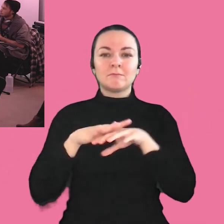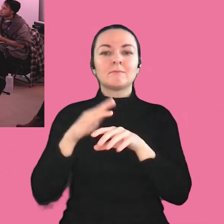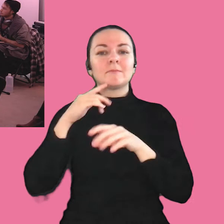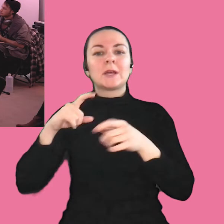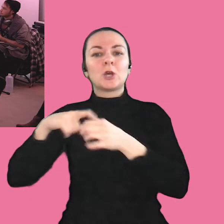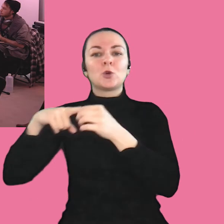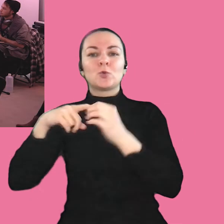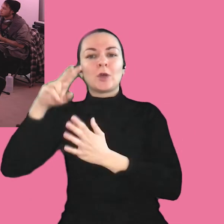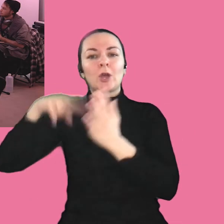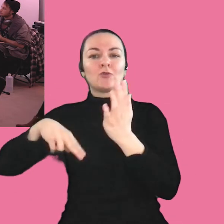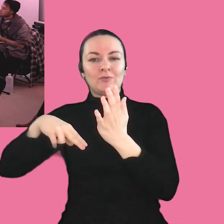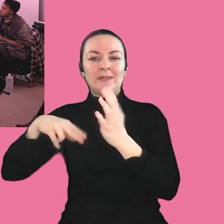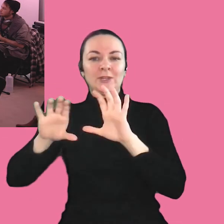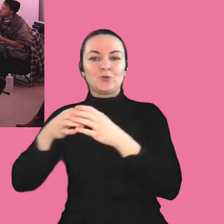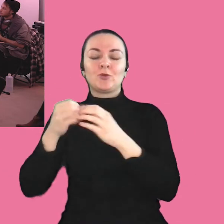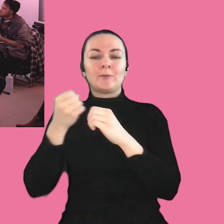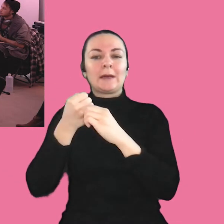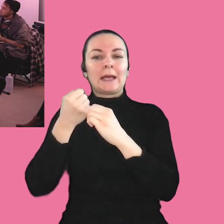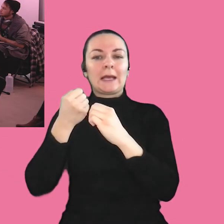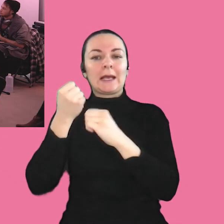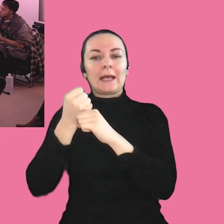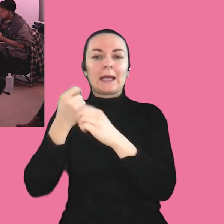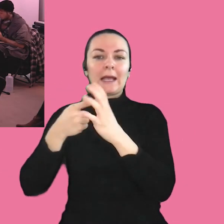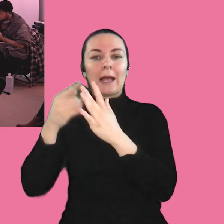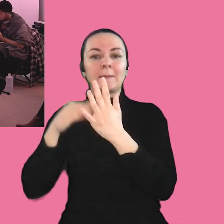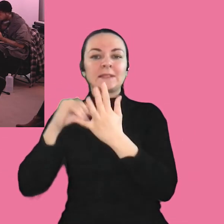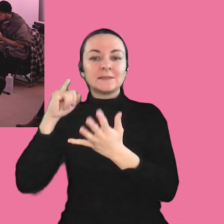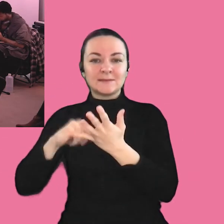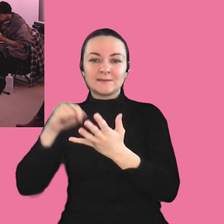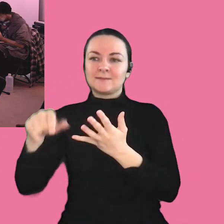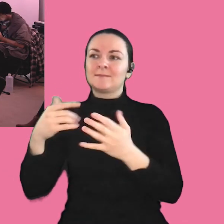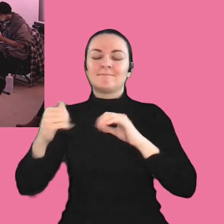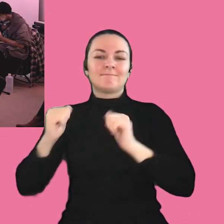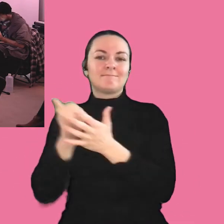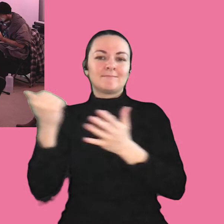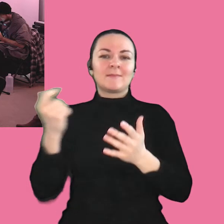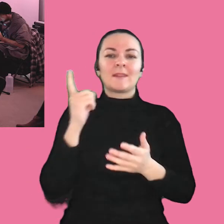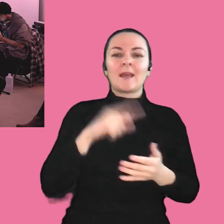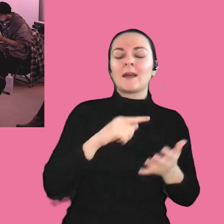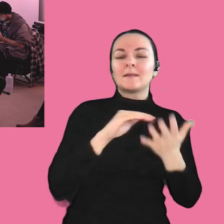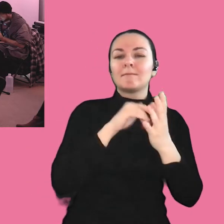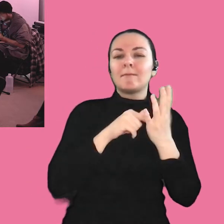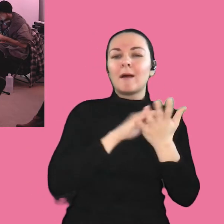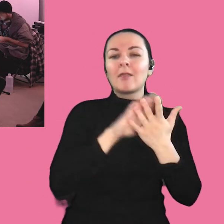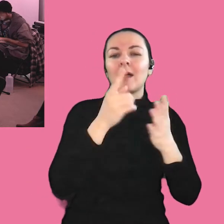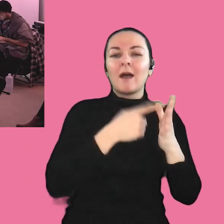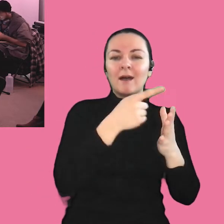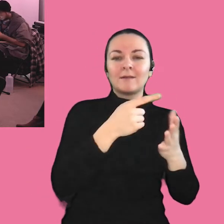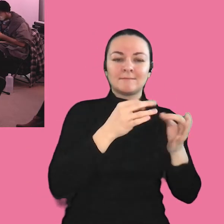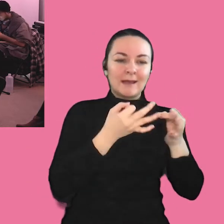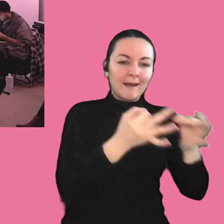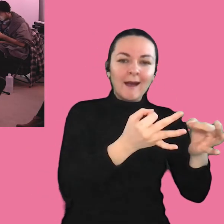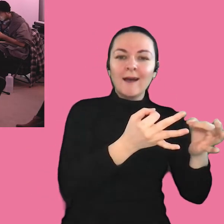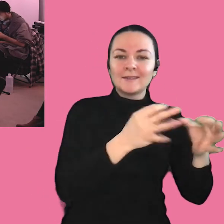me specifically, I'm working as a group of now 5 artists, but my area is, as well as the artists with an environmental focus, I'm working with the queer